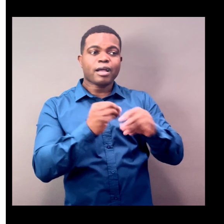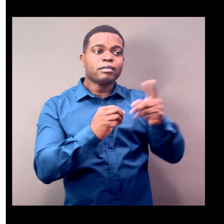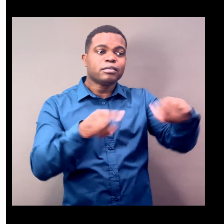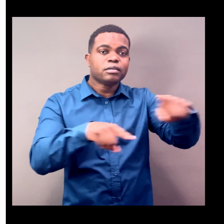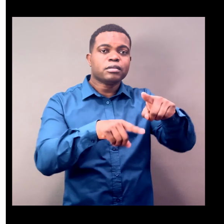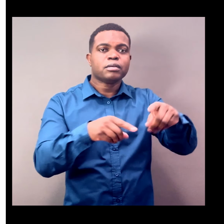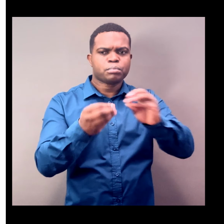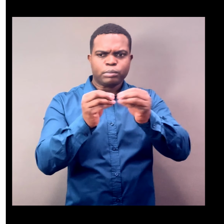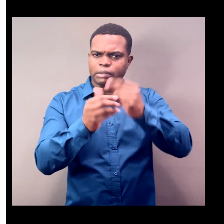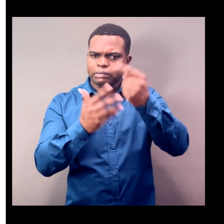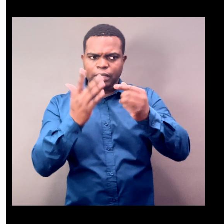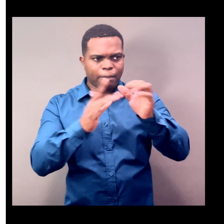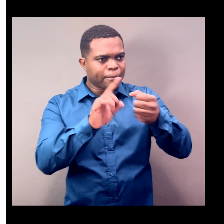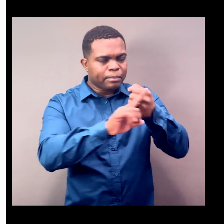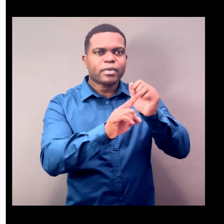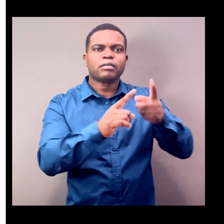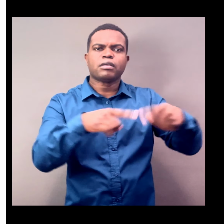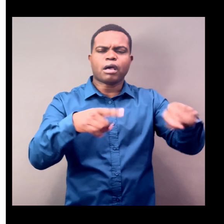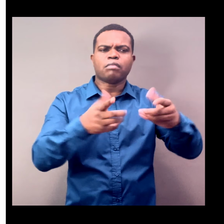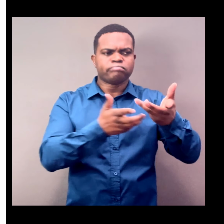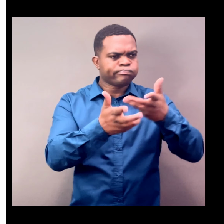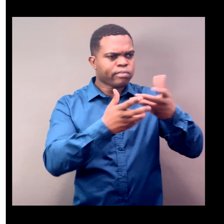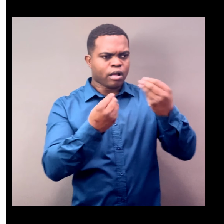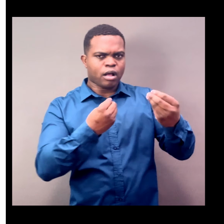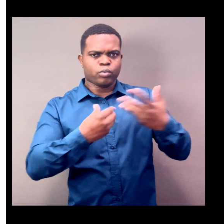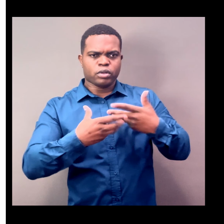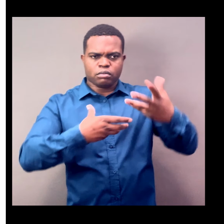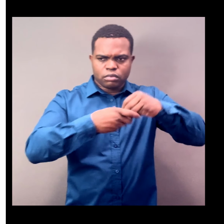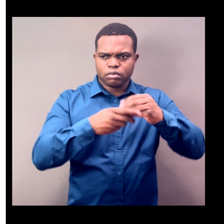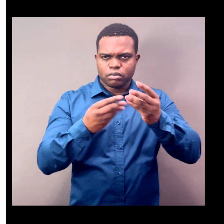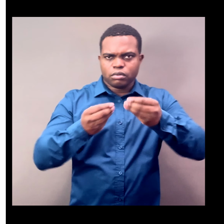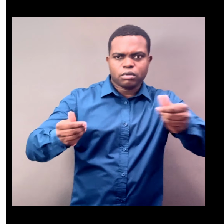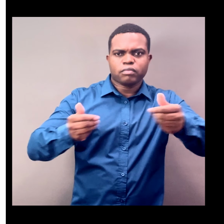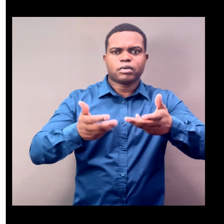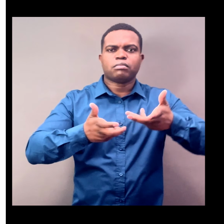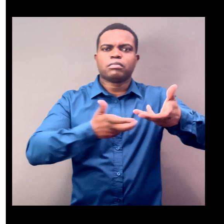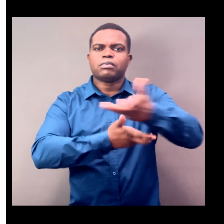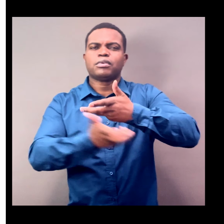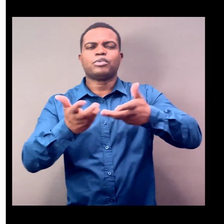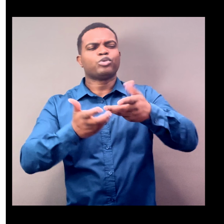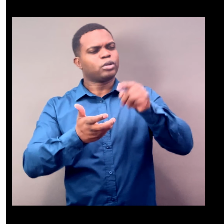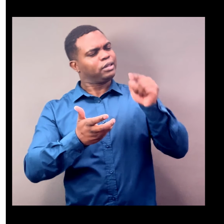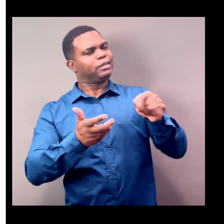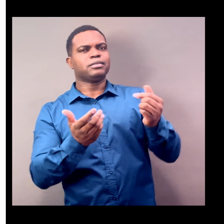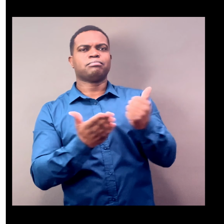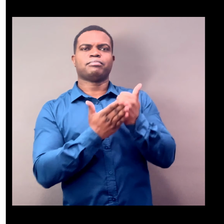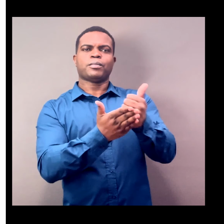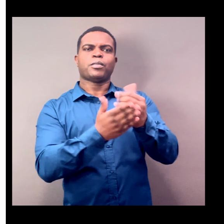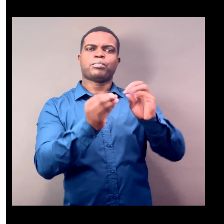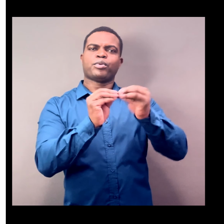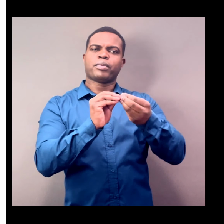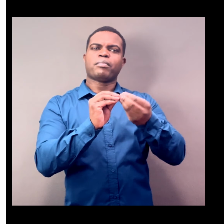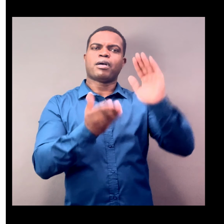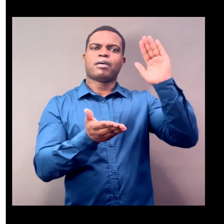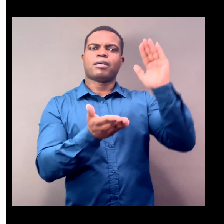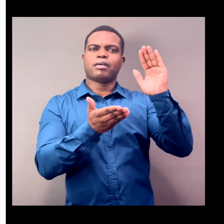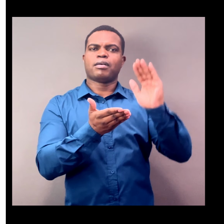in addressing the real issues within their community. It also enhances problem solving.